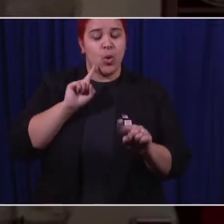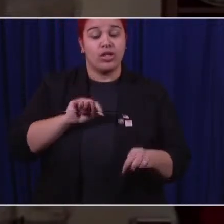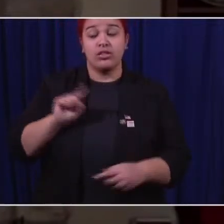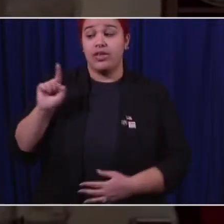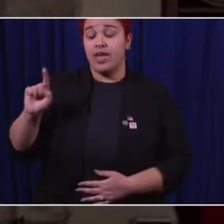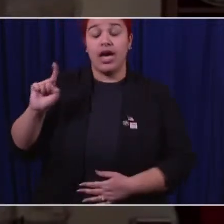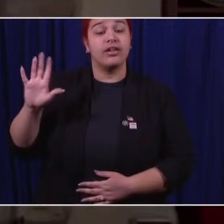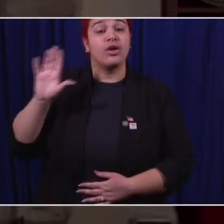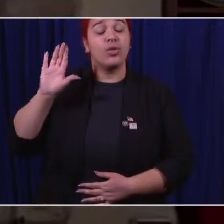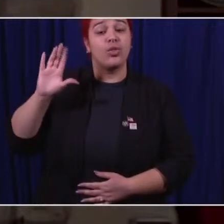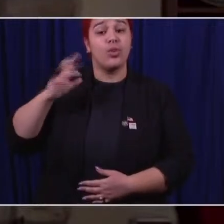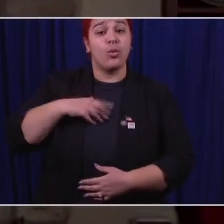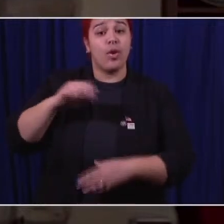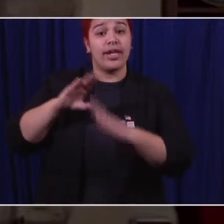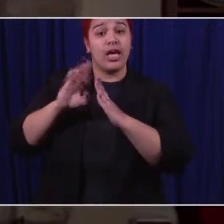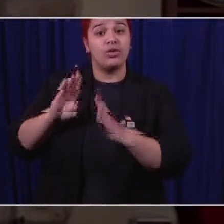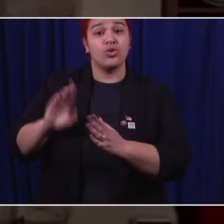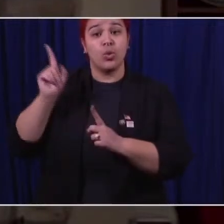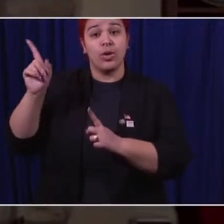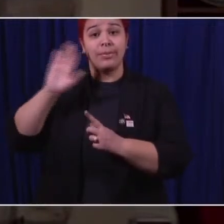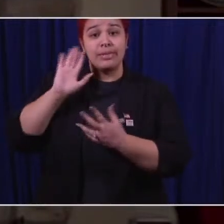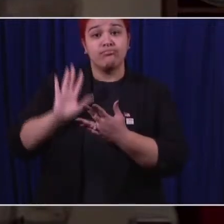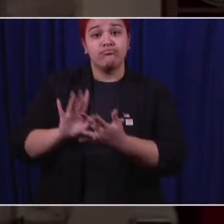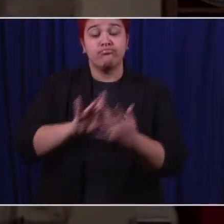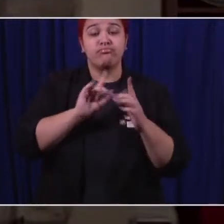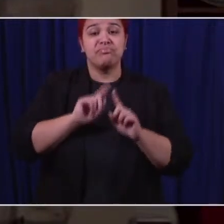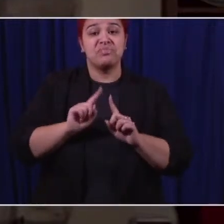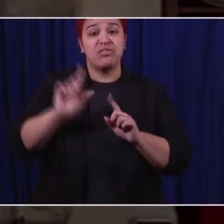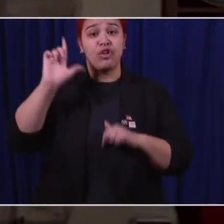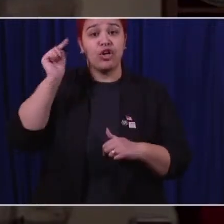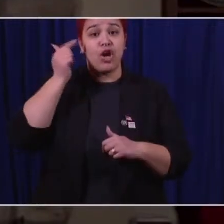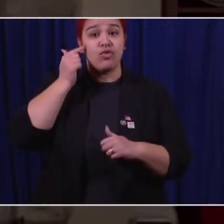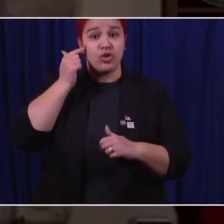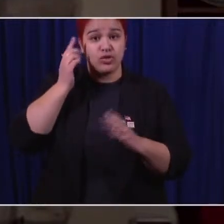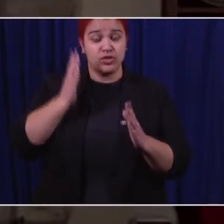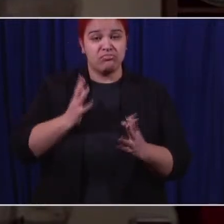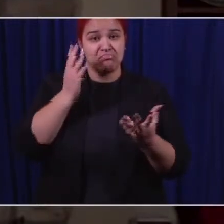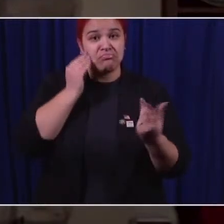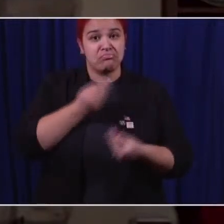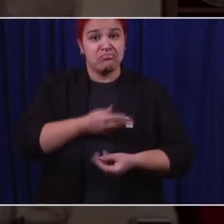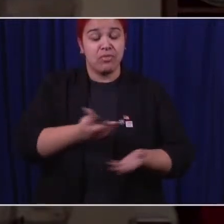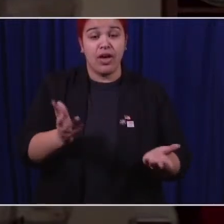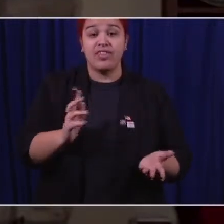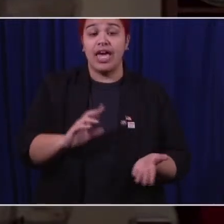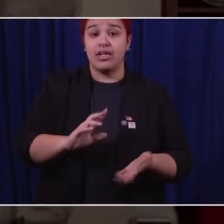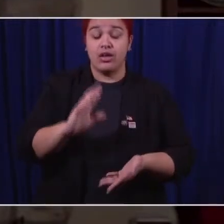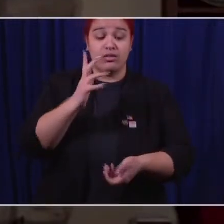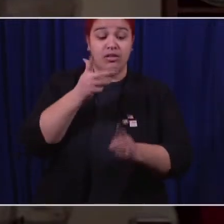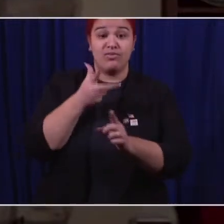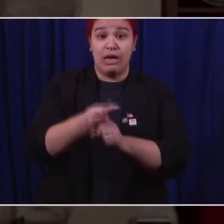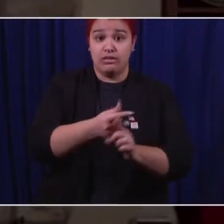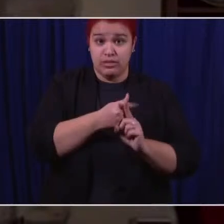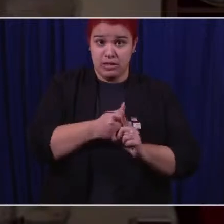contacting governors this afternoon and telling them they will have an additional 16% more doses beginning next week